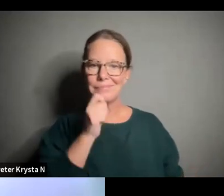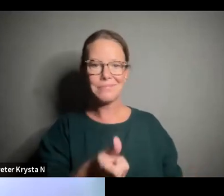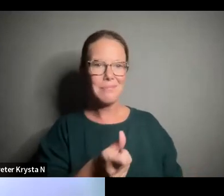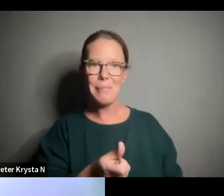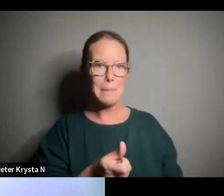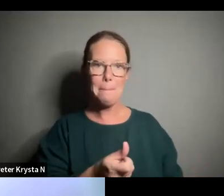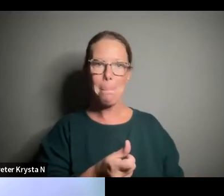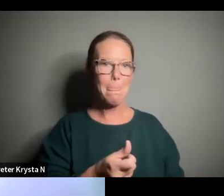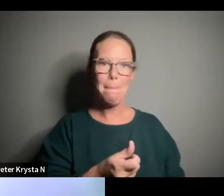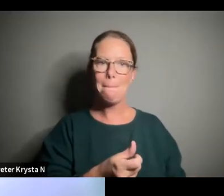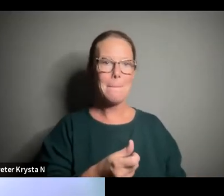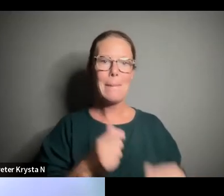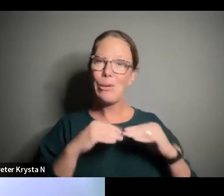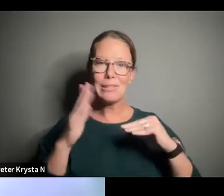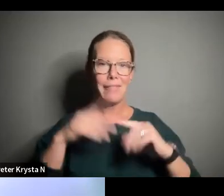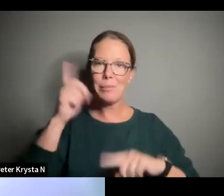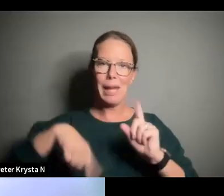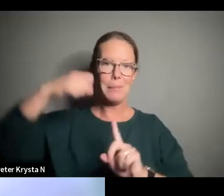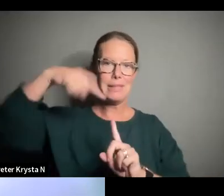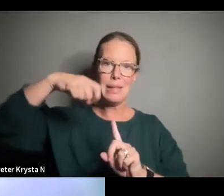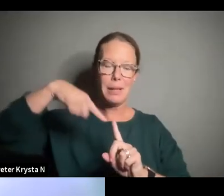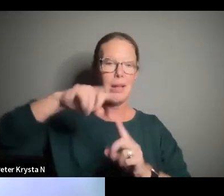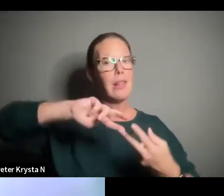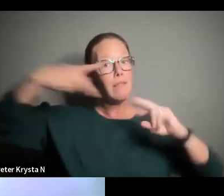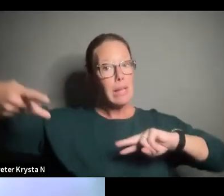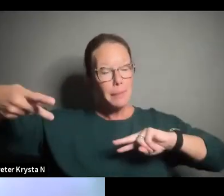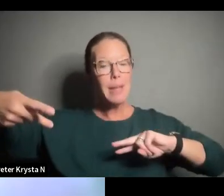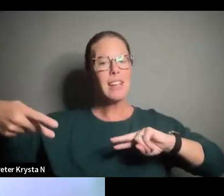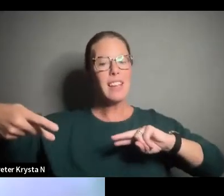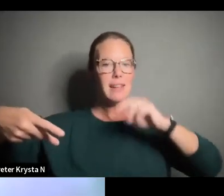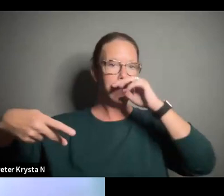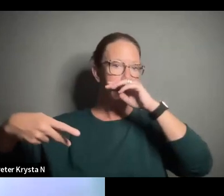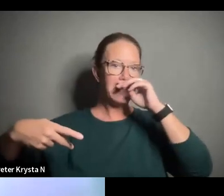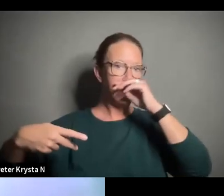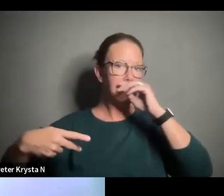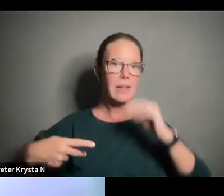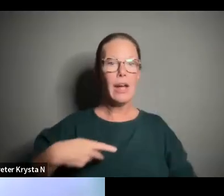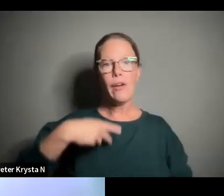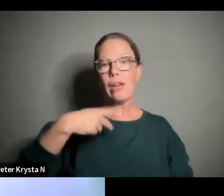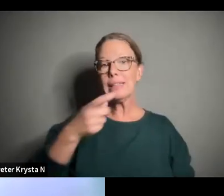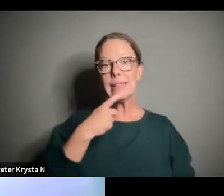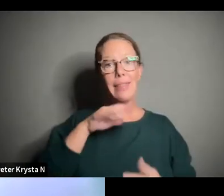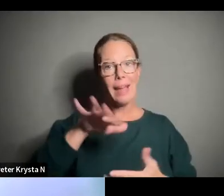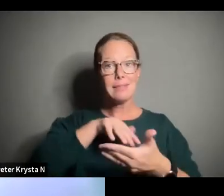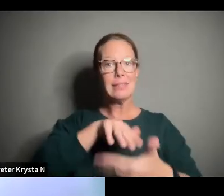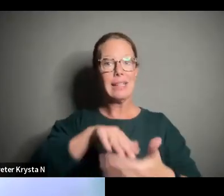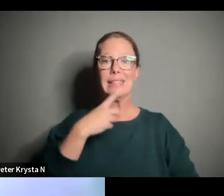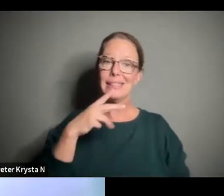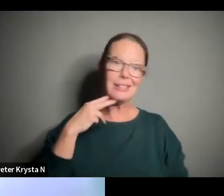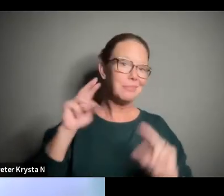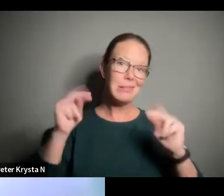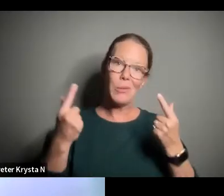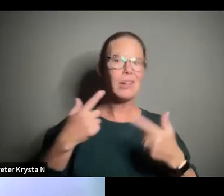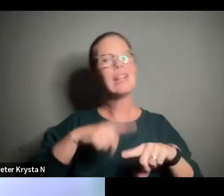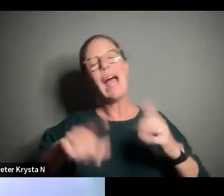diaphragm can't be stimulated. And the flip side, there's patients that somebody said their phrenic nerve conduction study isn't good. So I said, I'll still